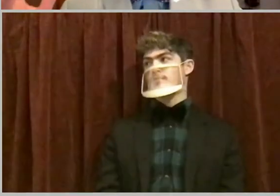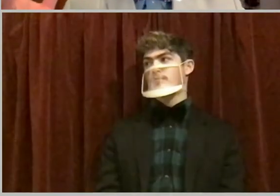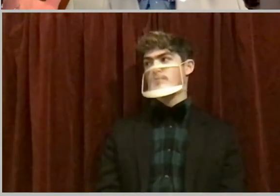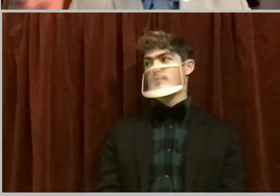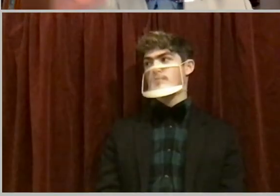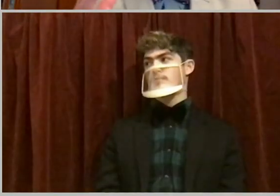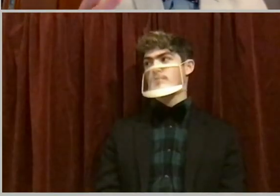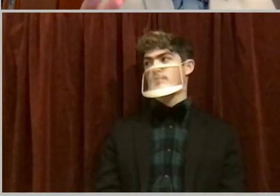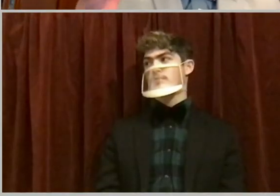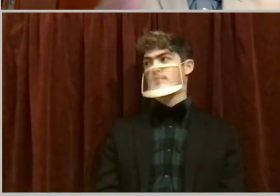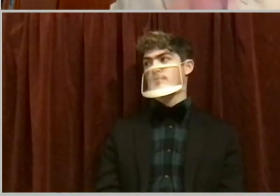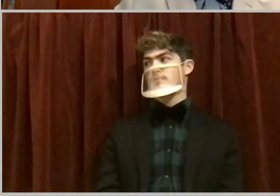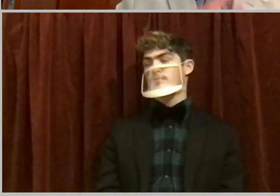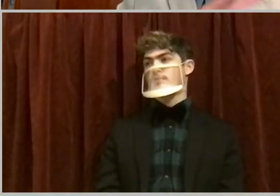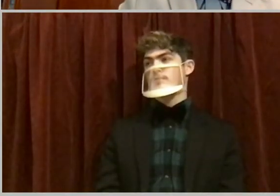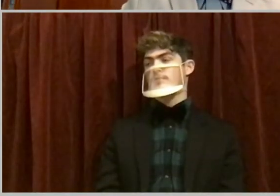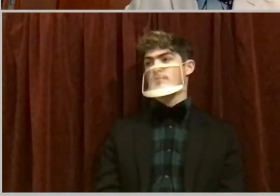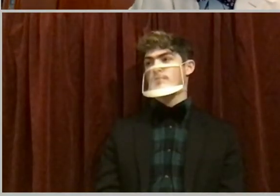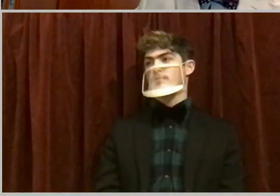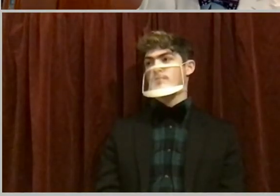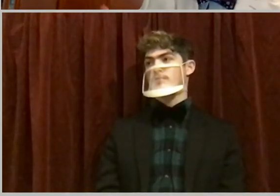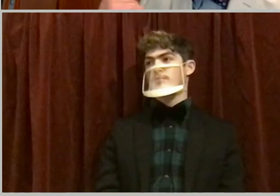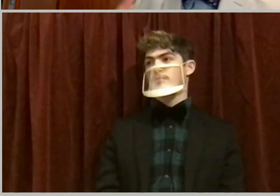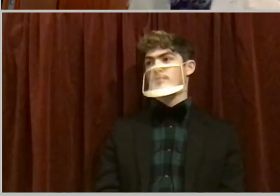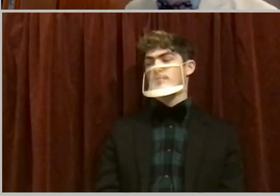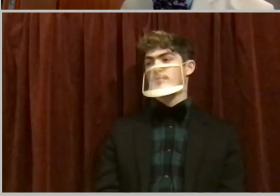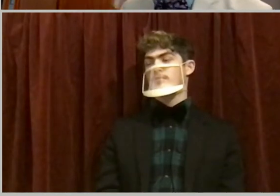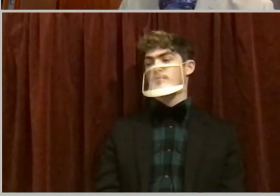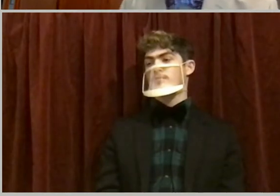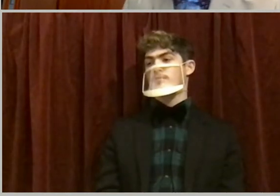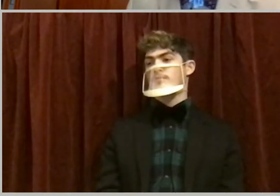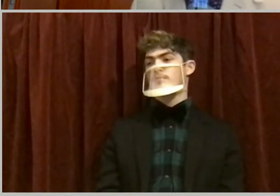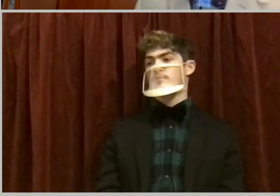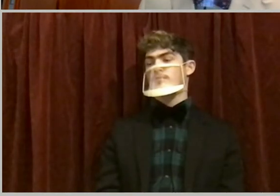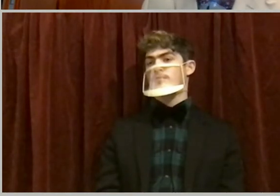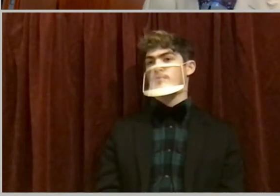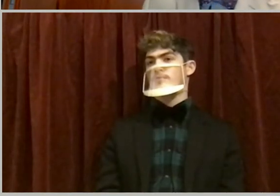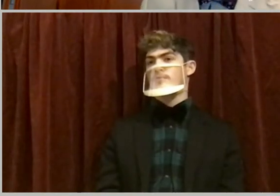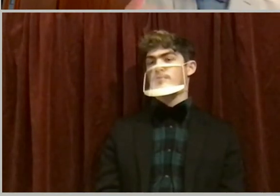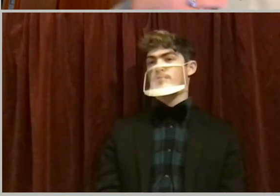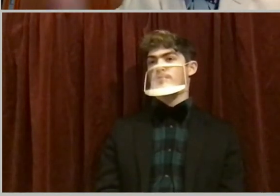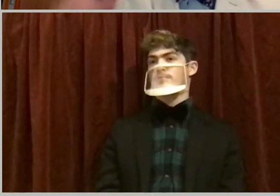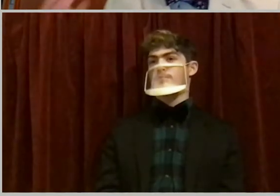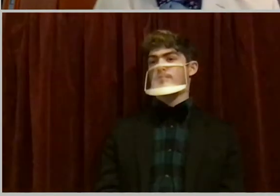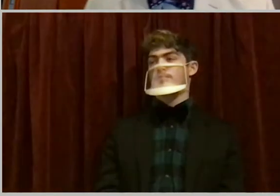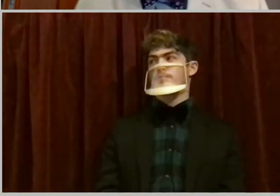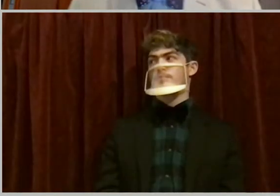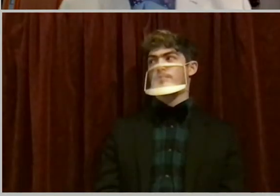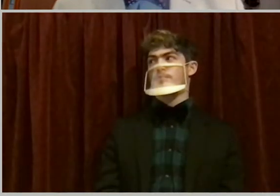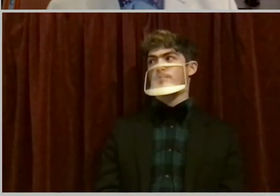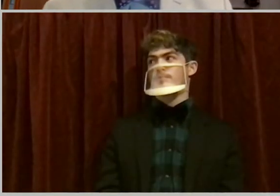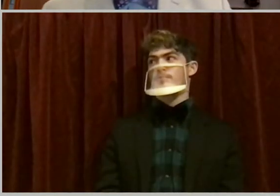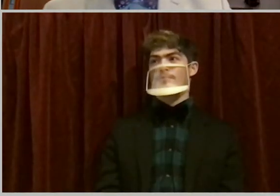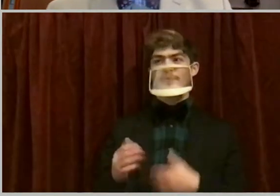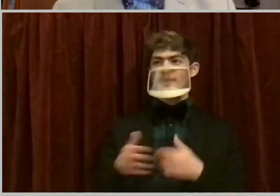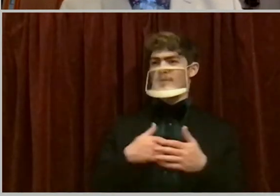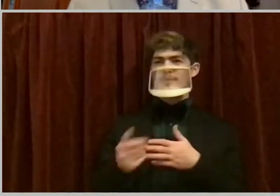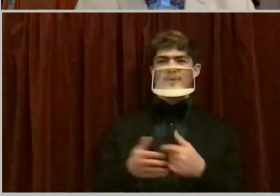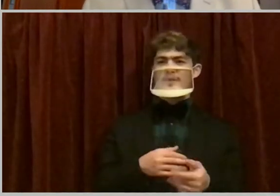other people in need of the compassion that we are in need of as well, no matter who they